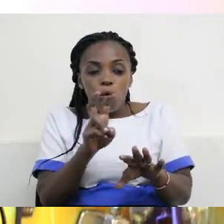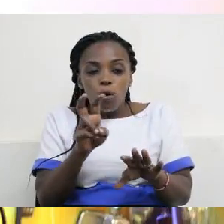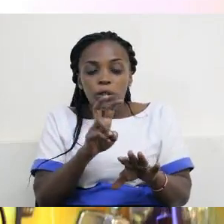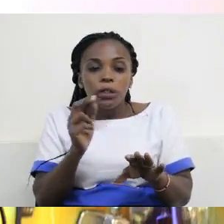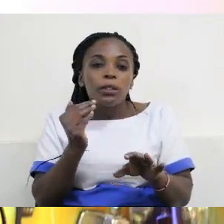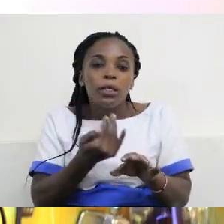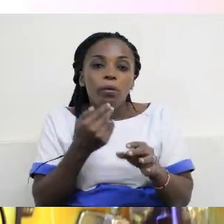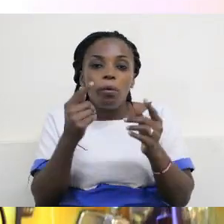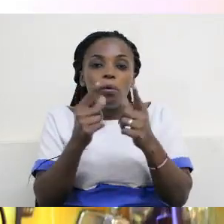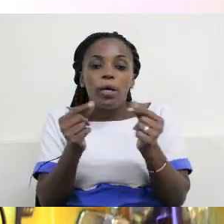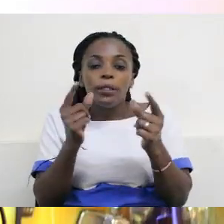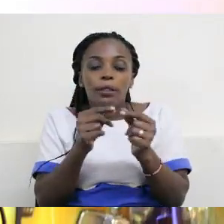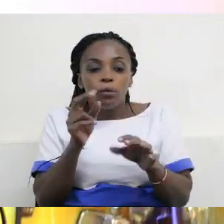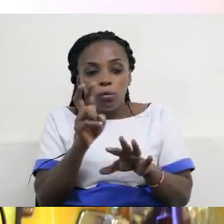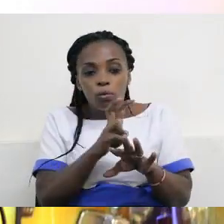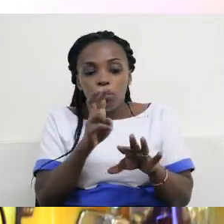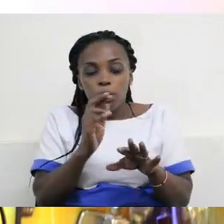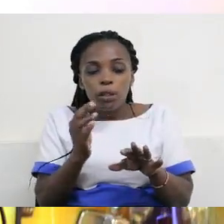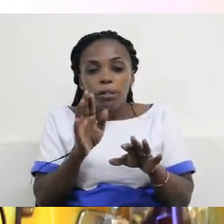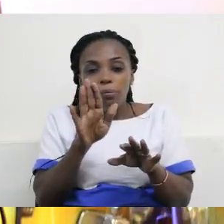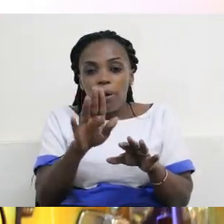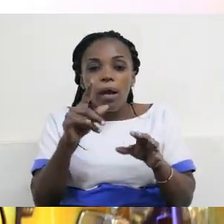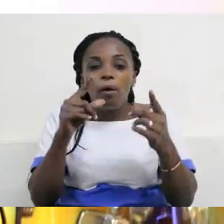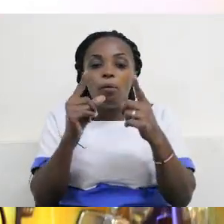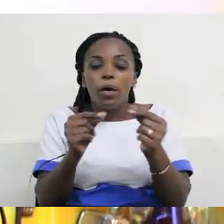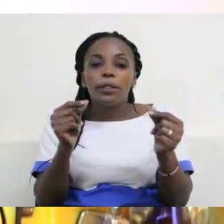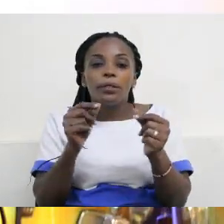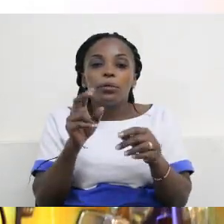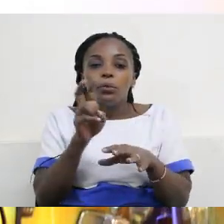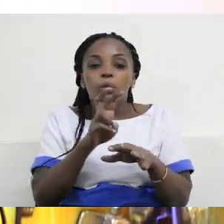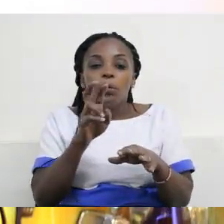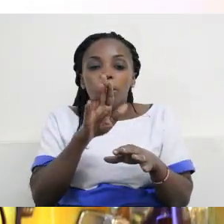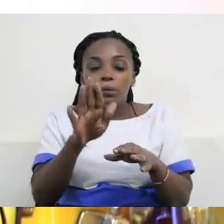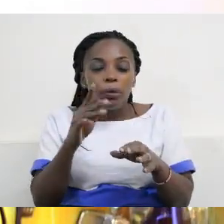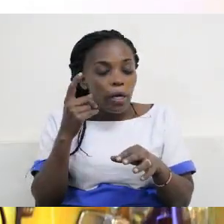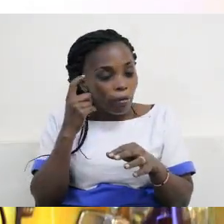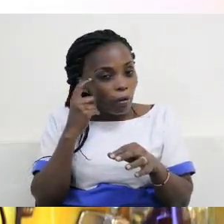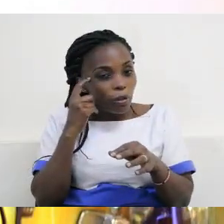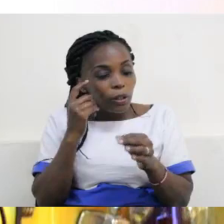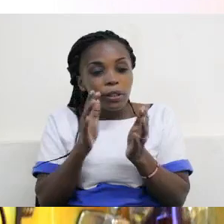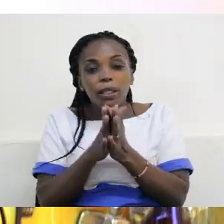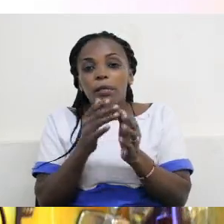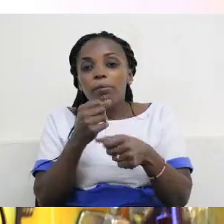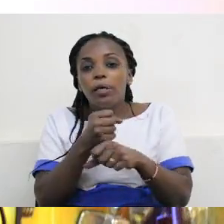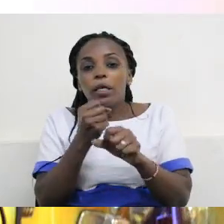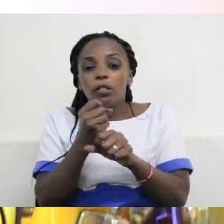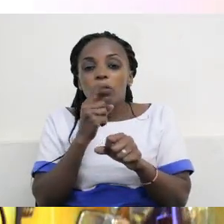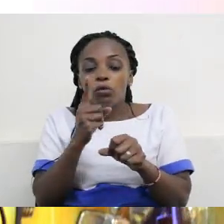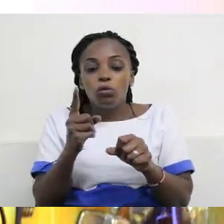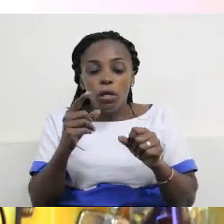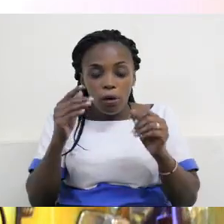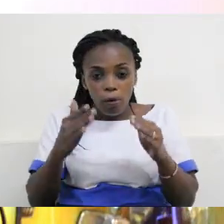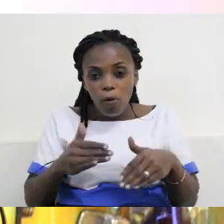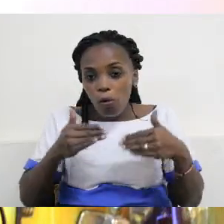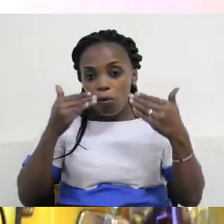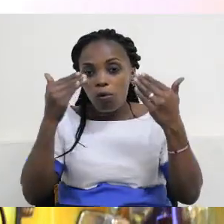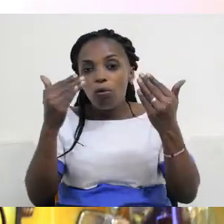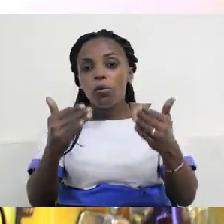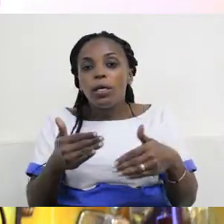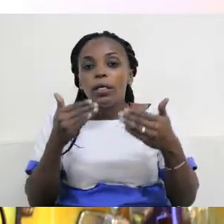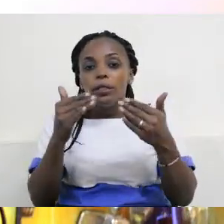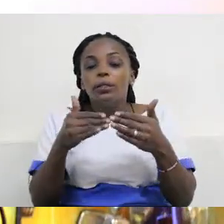our words. Watch your words. Watch your thoughts and ensure that you are always